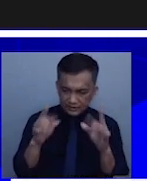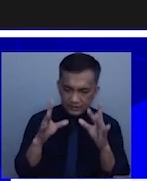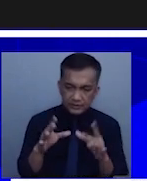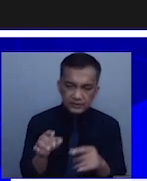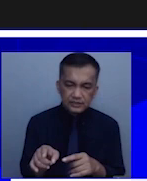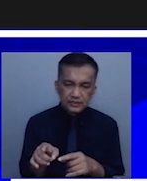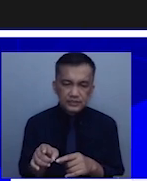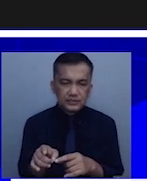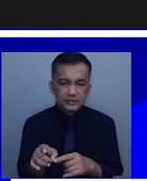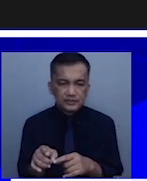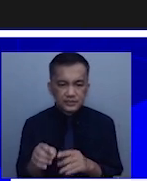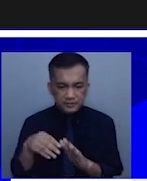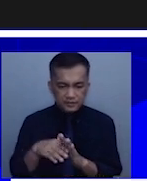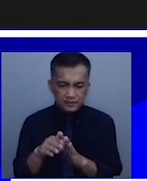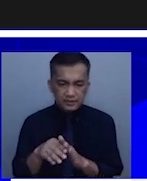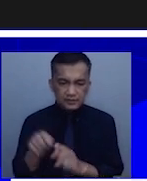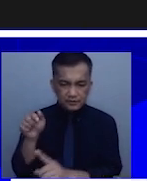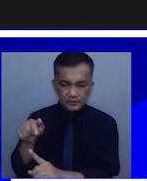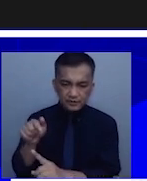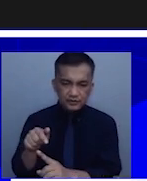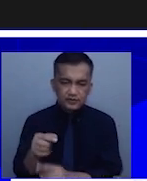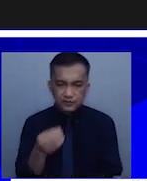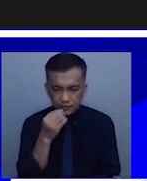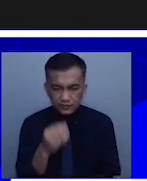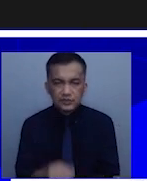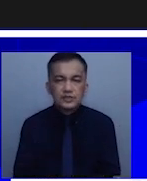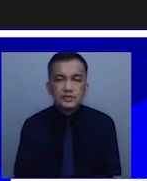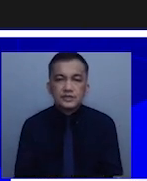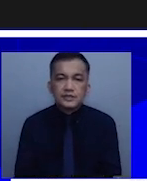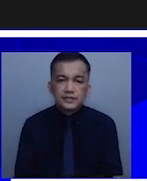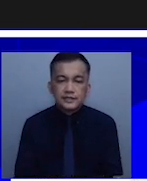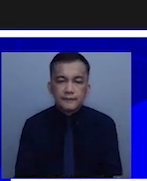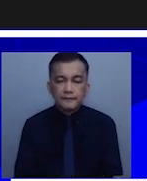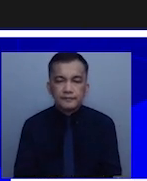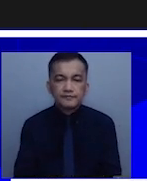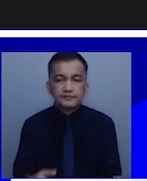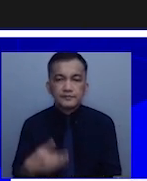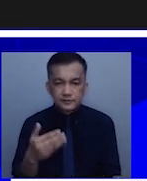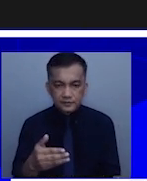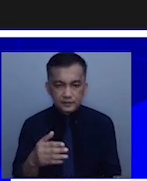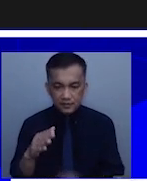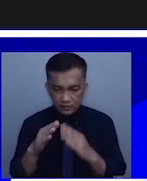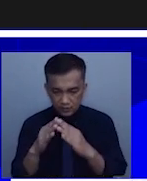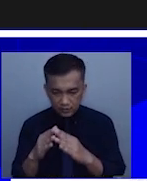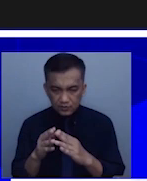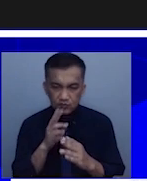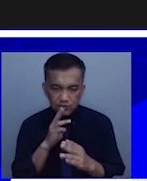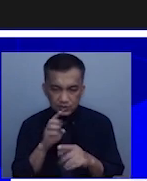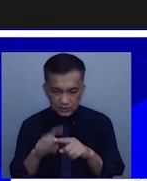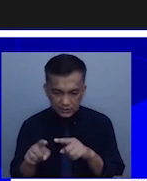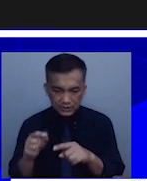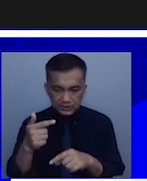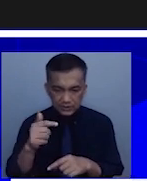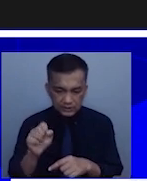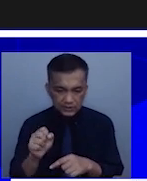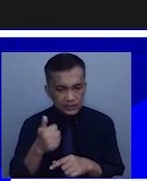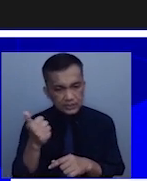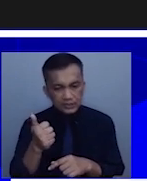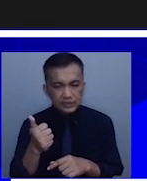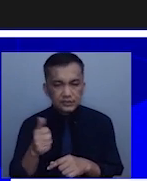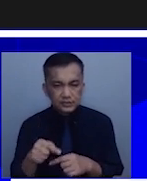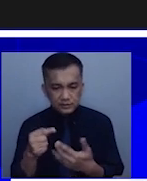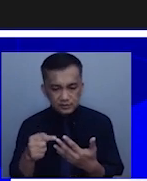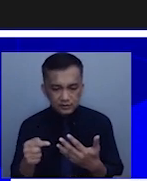inflation, particularly on the food. Saka yung ating housing, water, electricity, gas, and other fuels as a